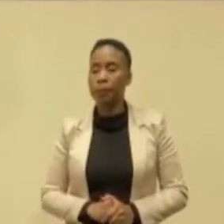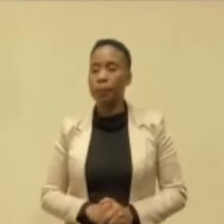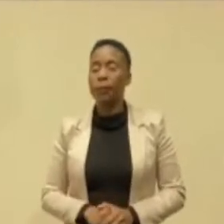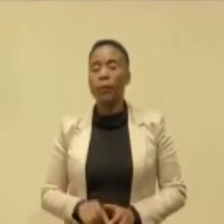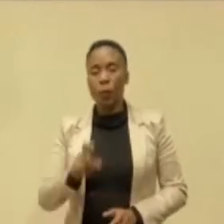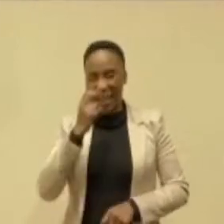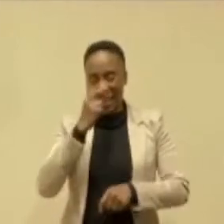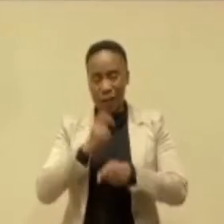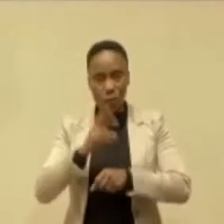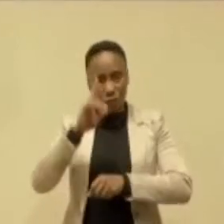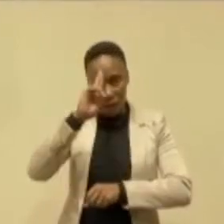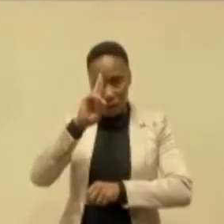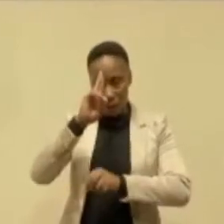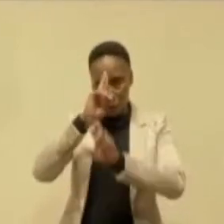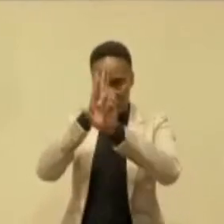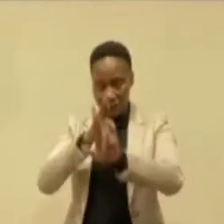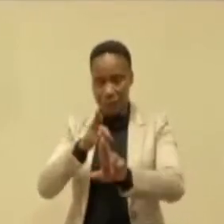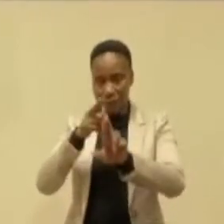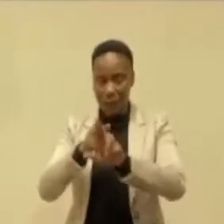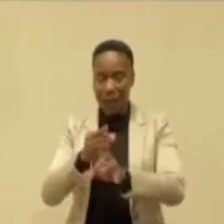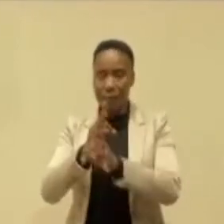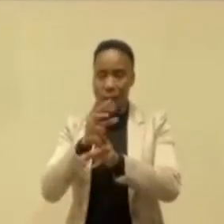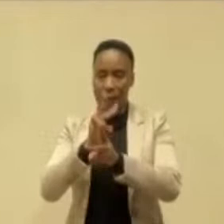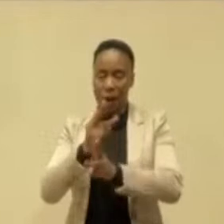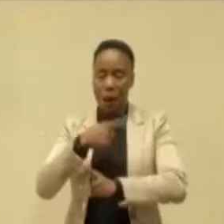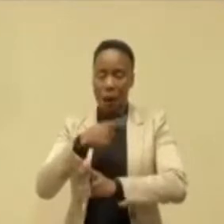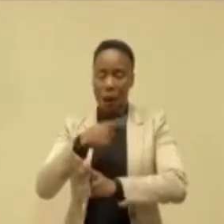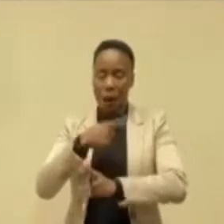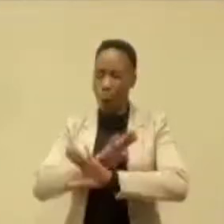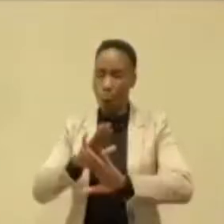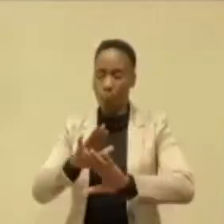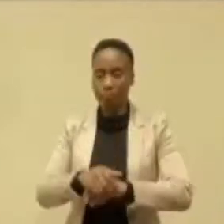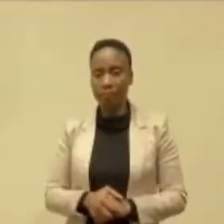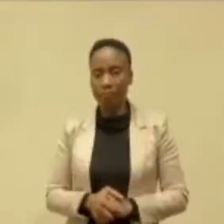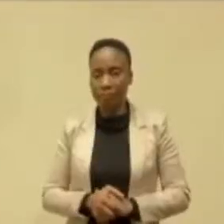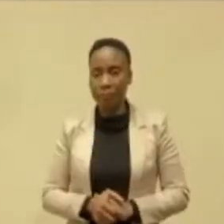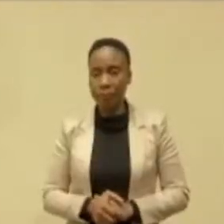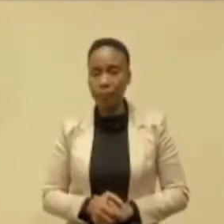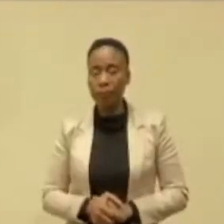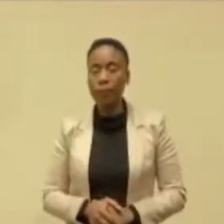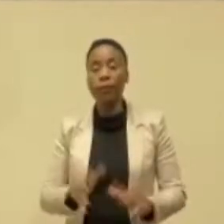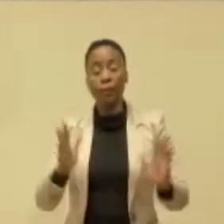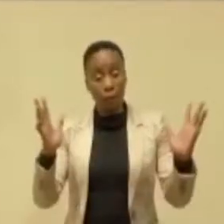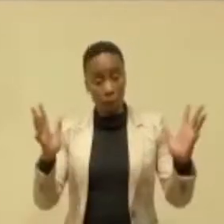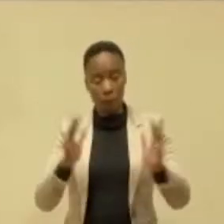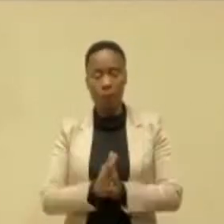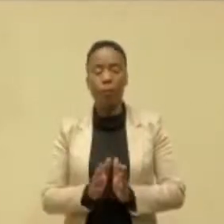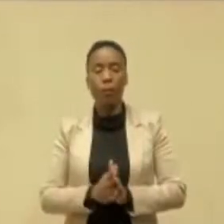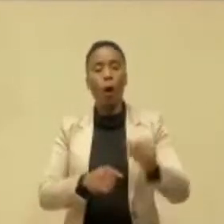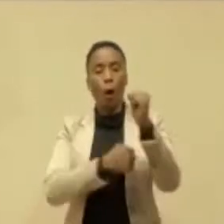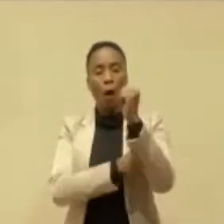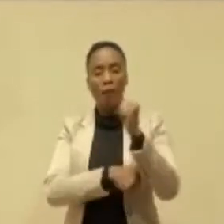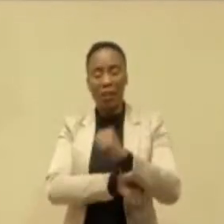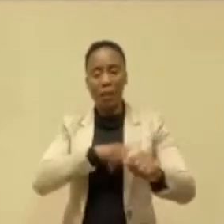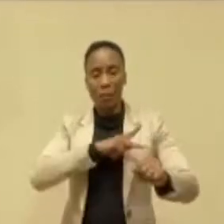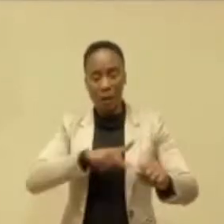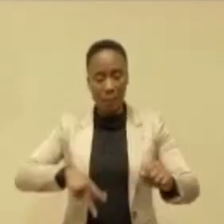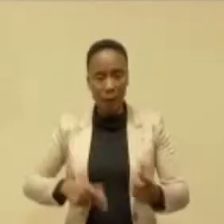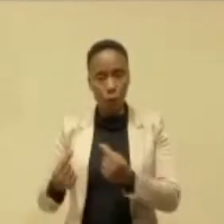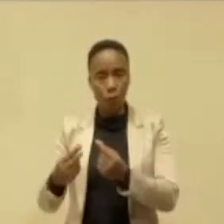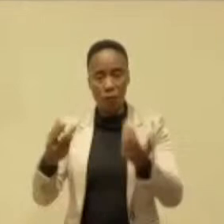from long ago now what is been done for office of the premier as part of ensuring